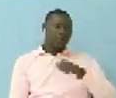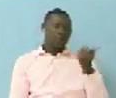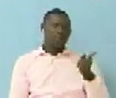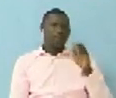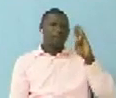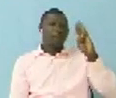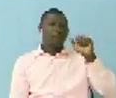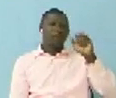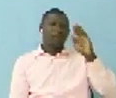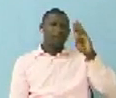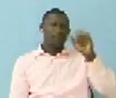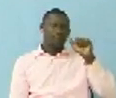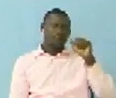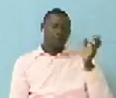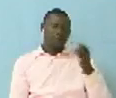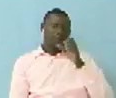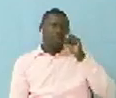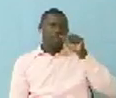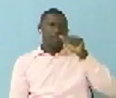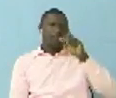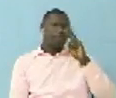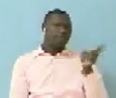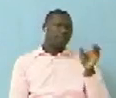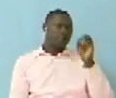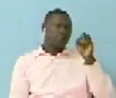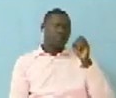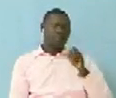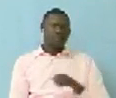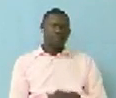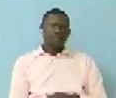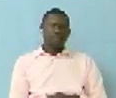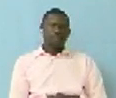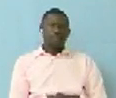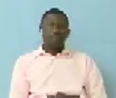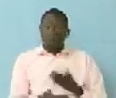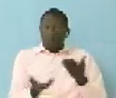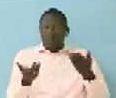Well, it was at the request of the president. Maybe he alone can talk about that.